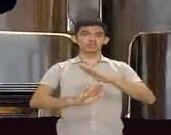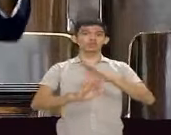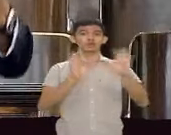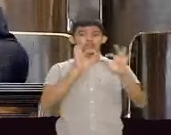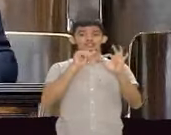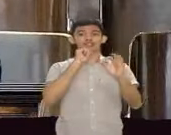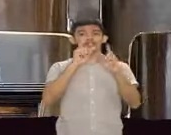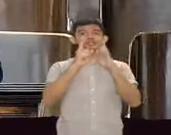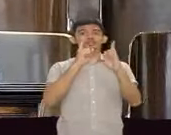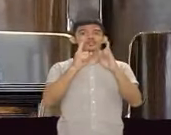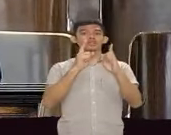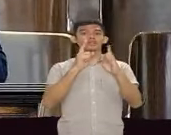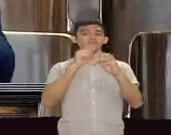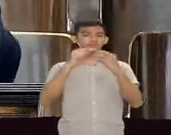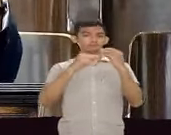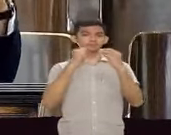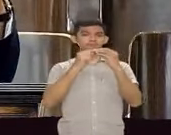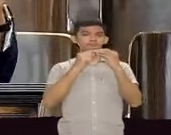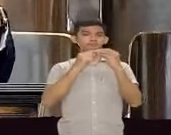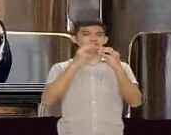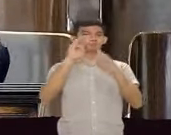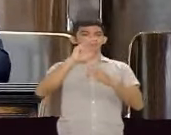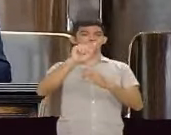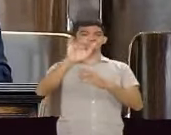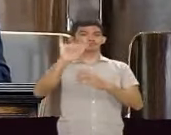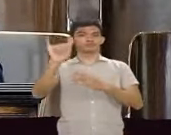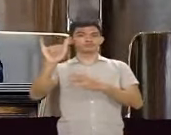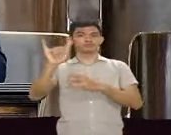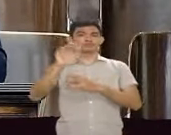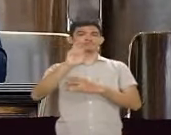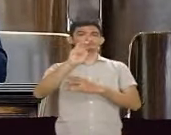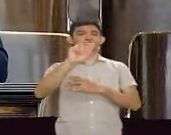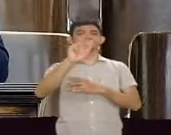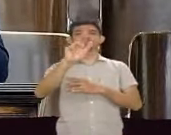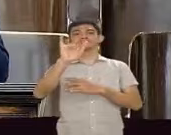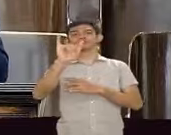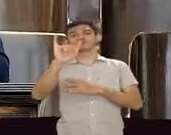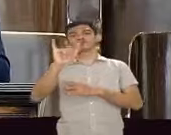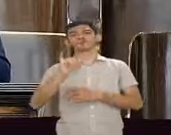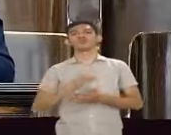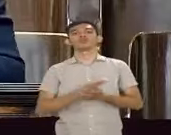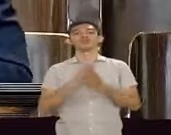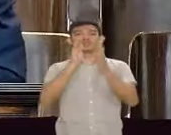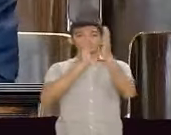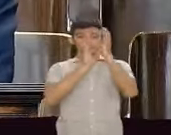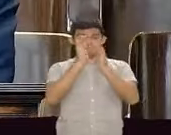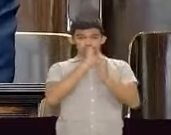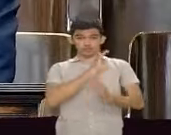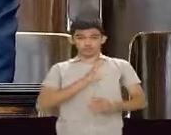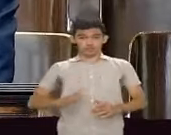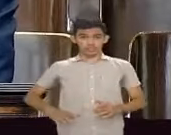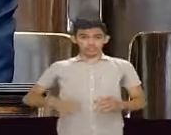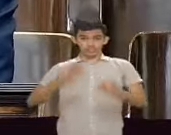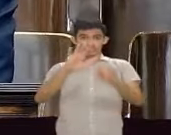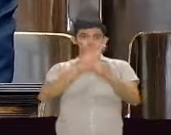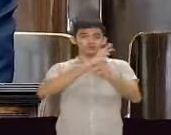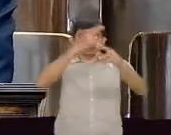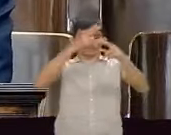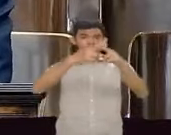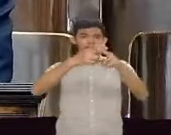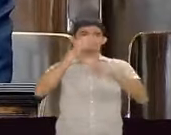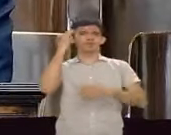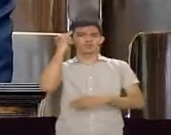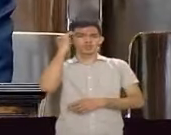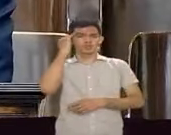Now, we have already learned that just by the name of Jesus Christ, his full name, we can all already